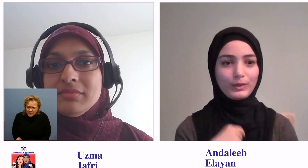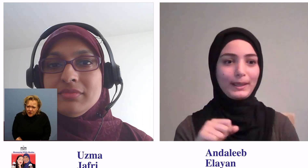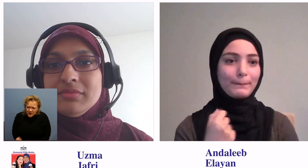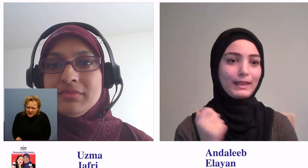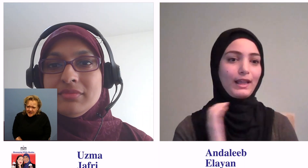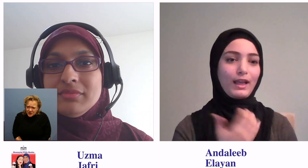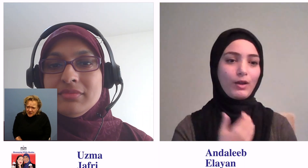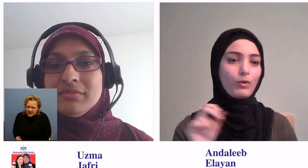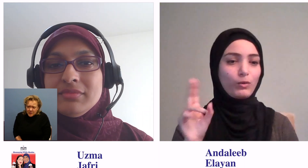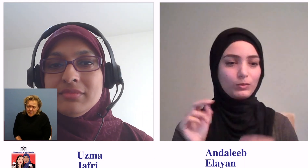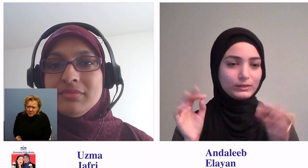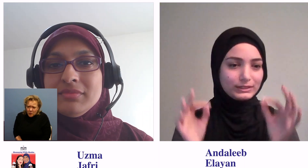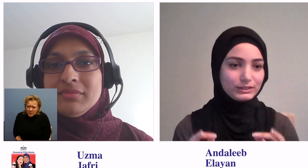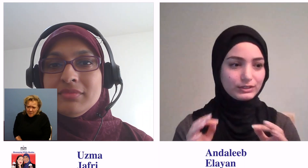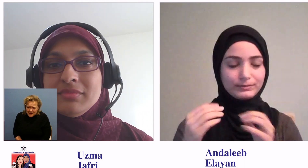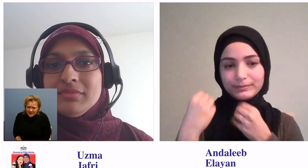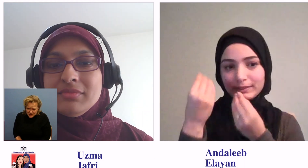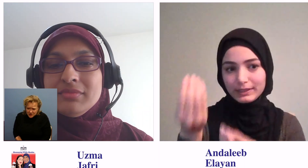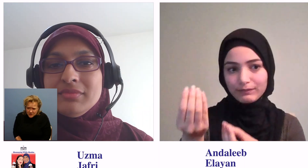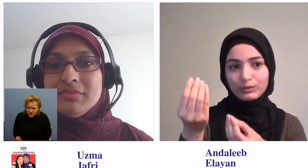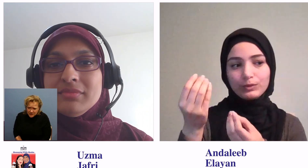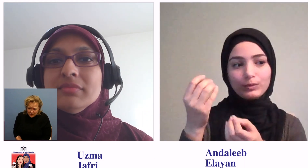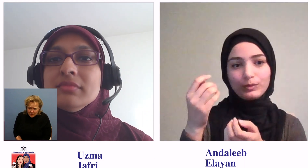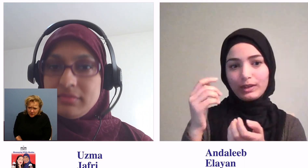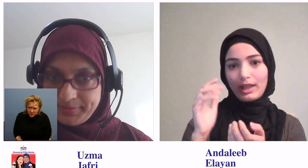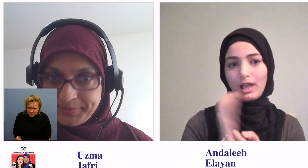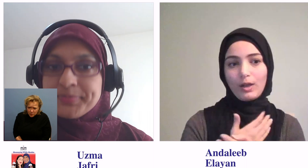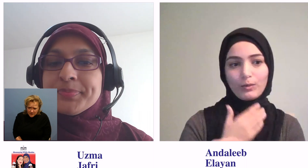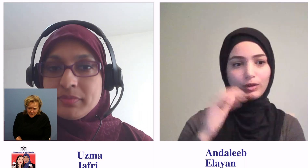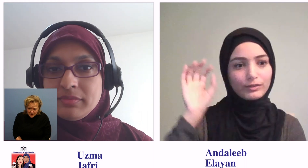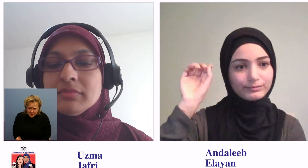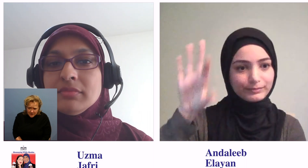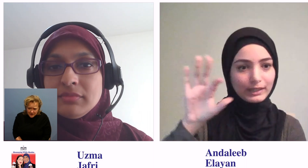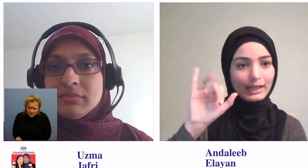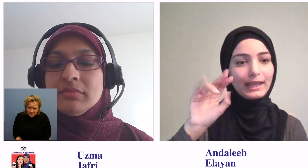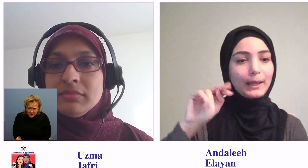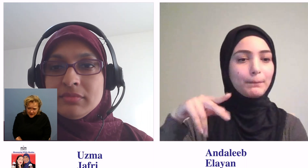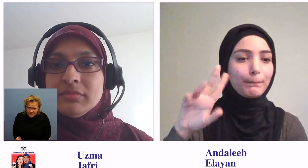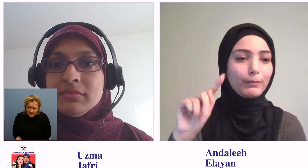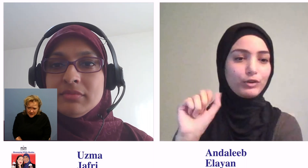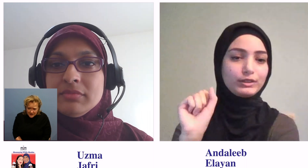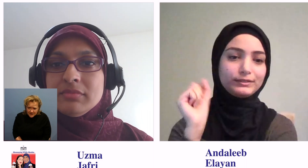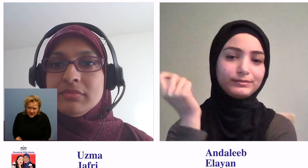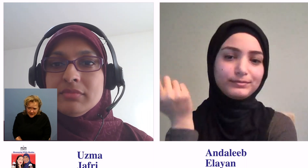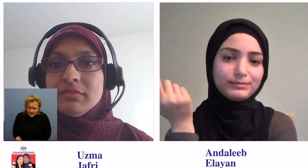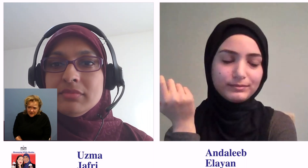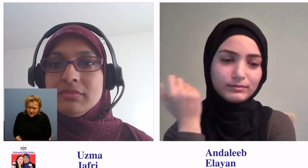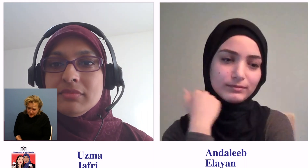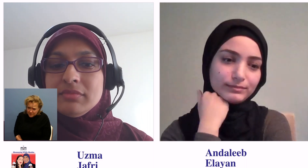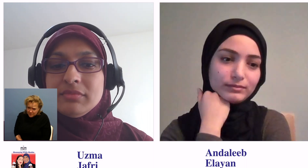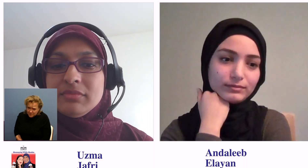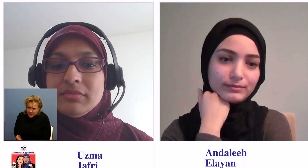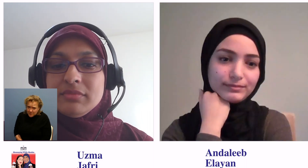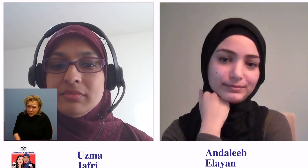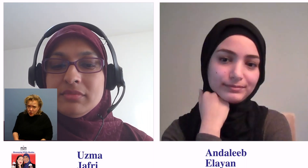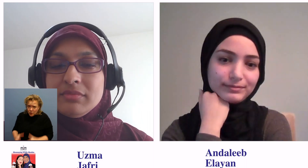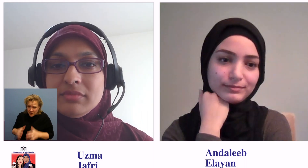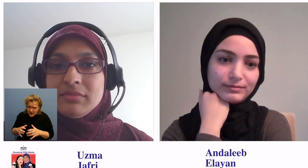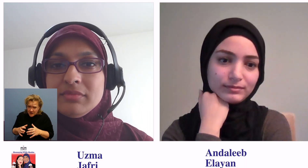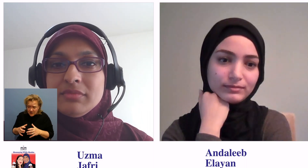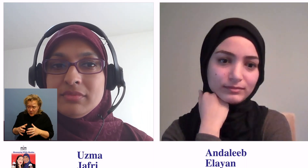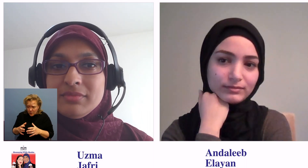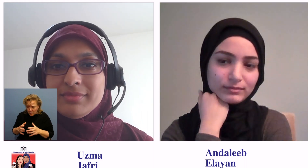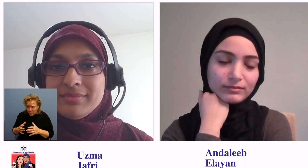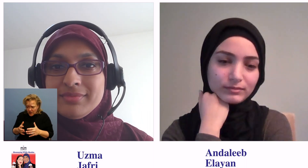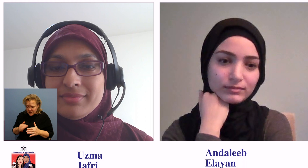there are different organizations set up that maybe want to make decisions for deaf people, for people with disability. But the idea is that the people who